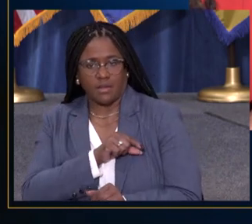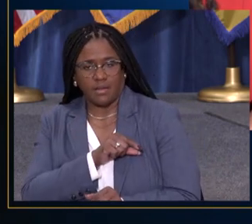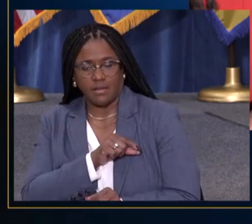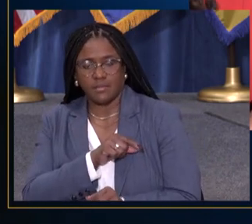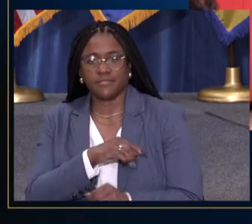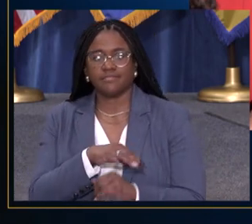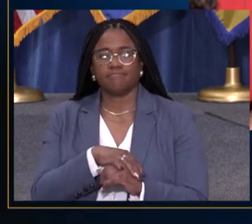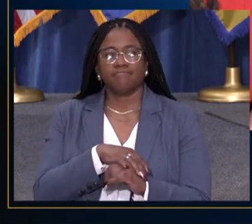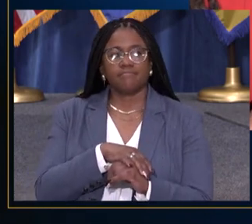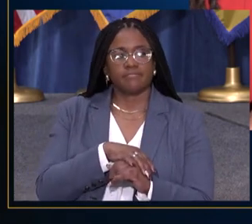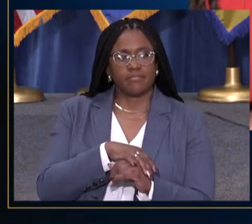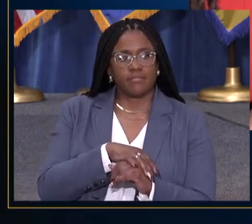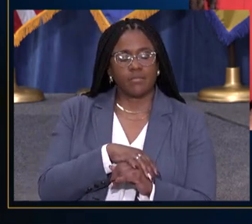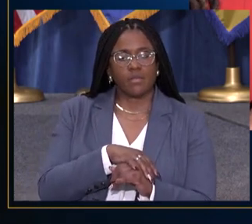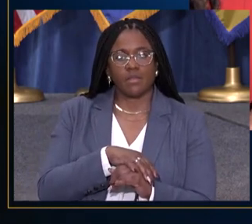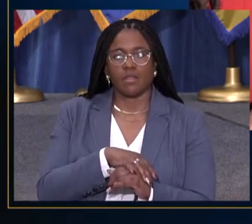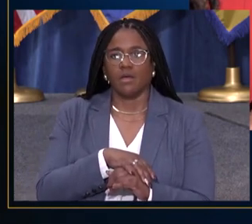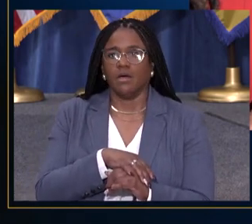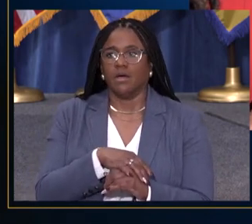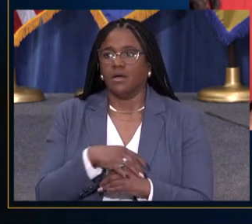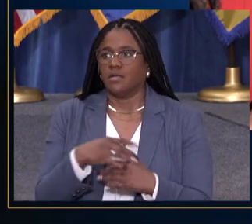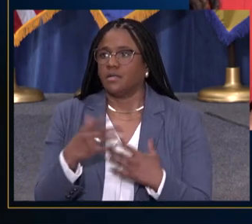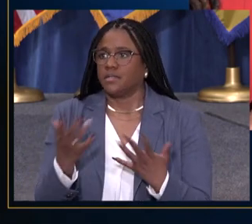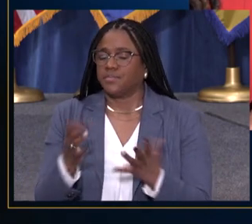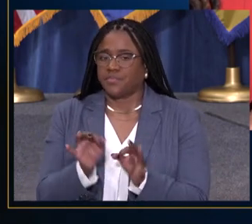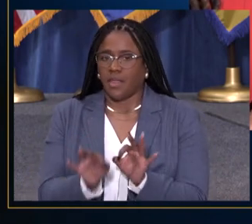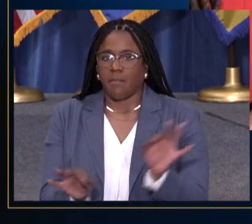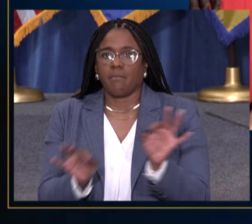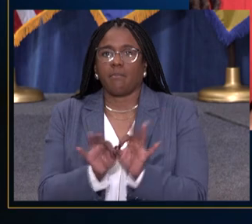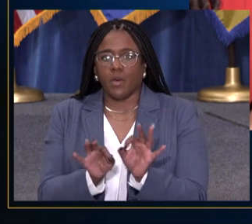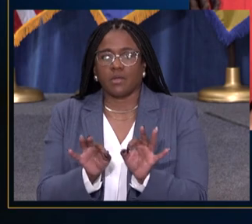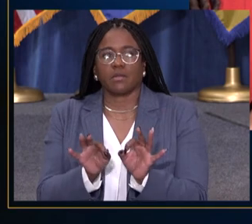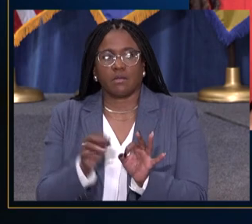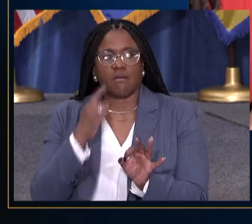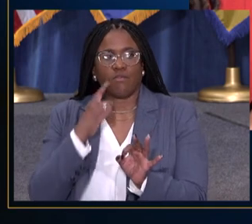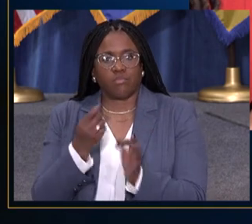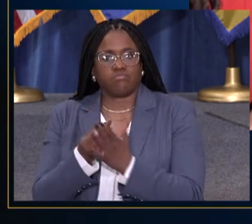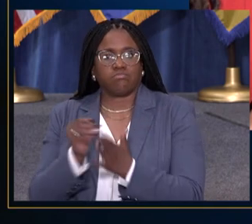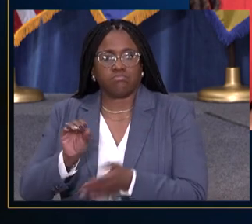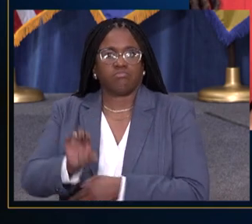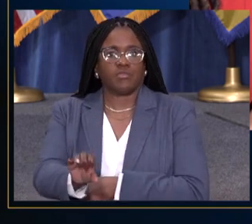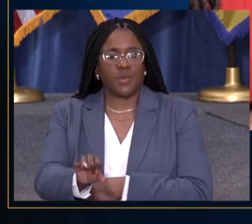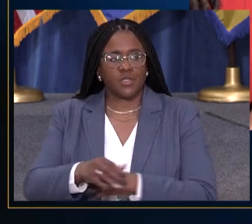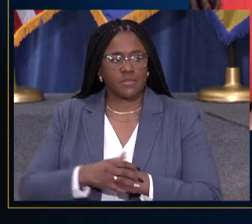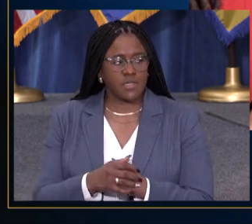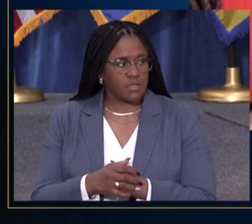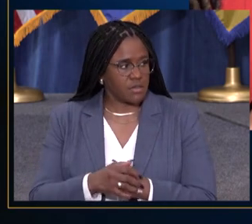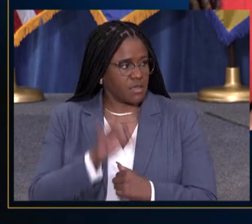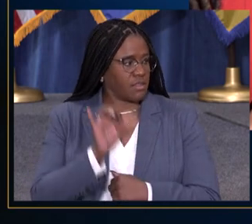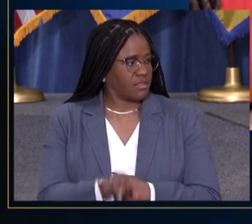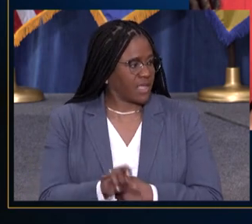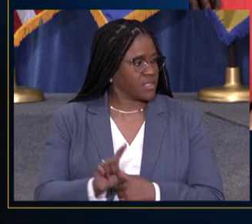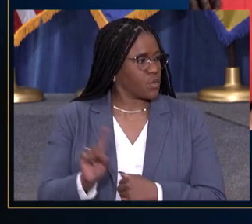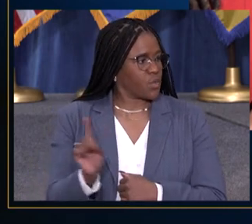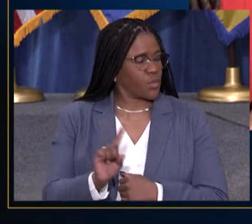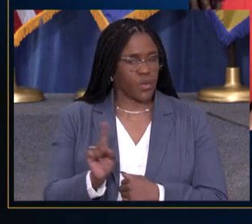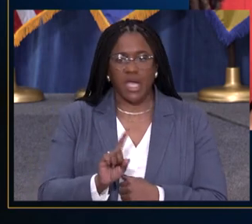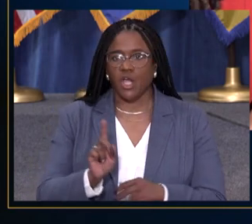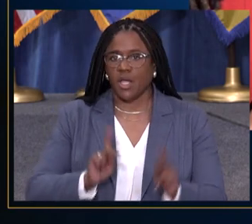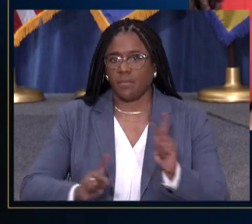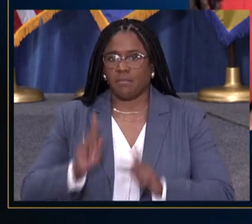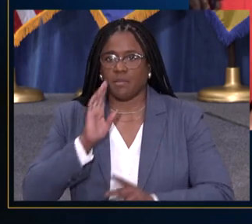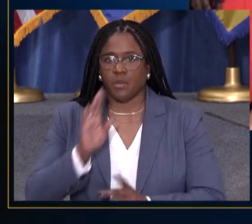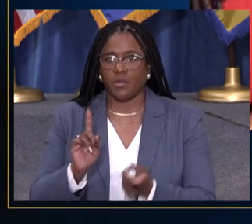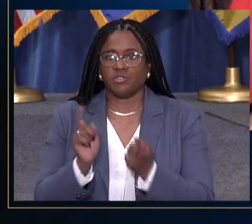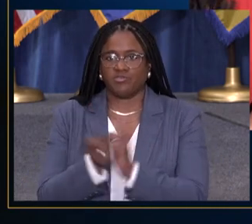and is important as far as reimbursement, because that's where when people will change.